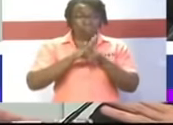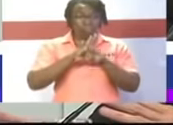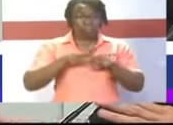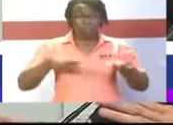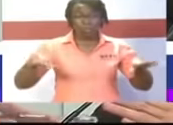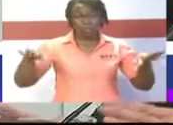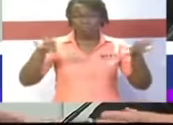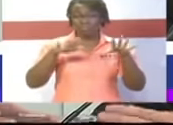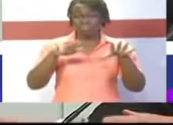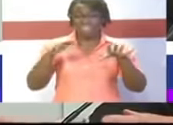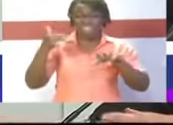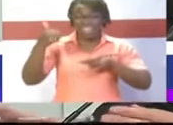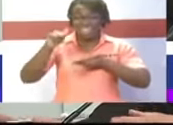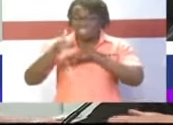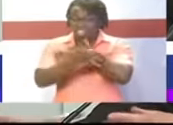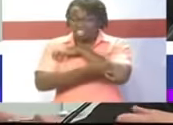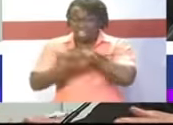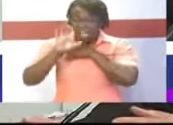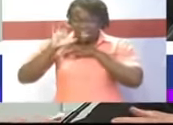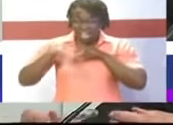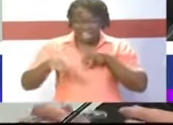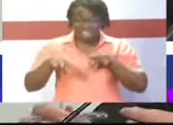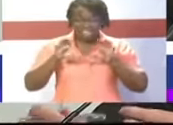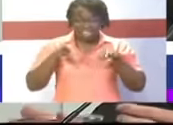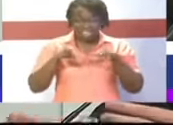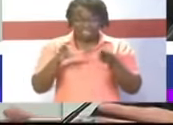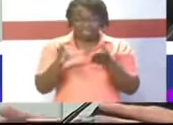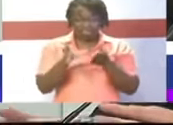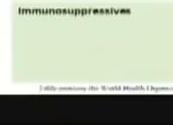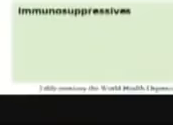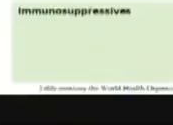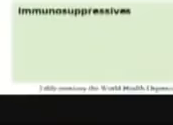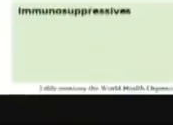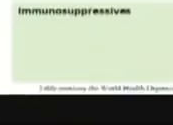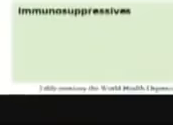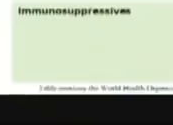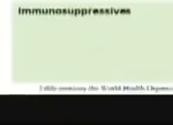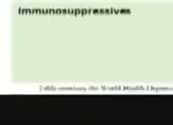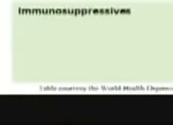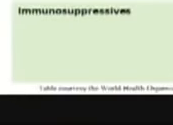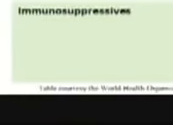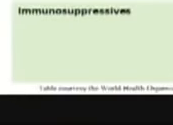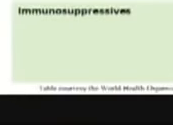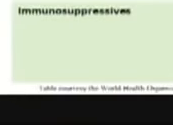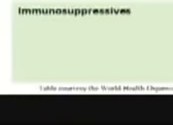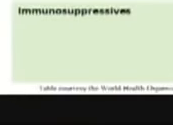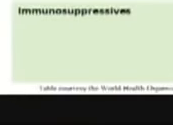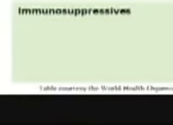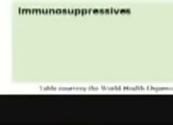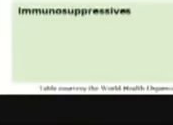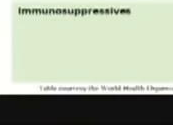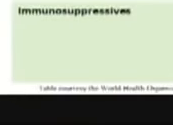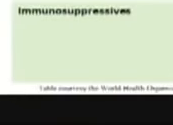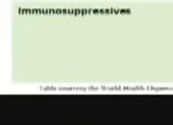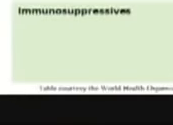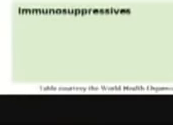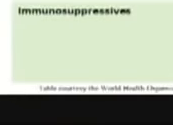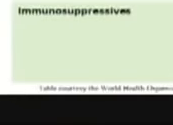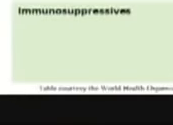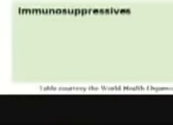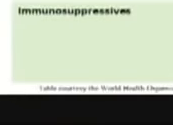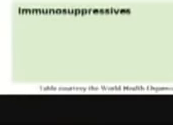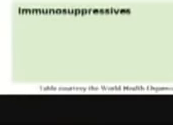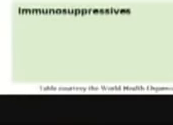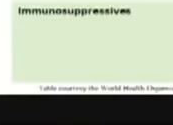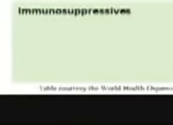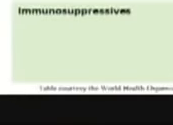country could get rid of COVID. It's here to stay. The Delta, like Delta Force, is amongst us right now. So we are all going to be exposed to it. However, what we want to